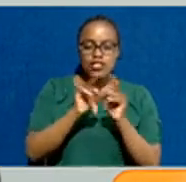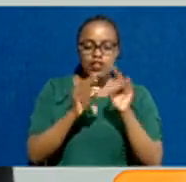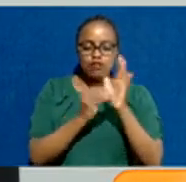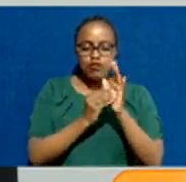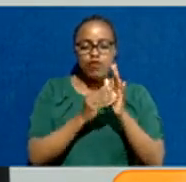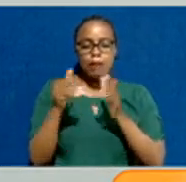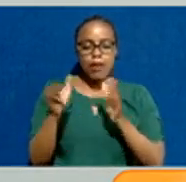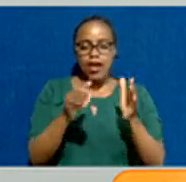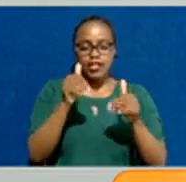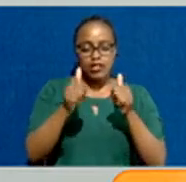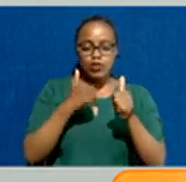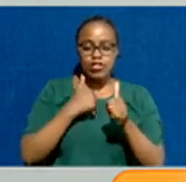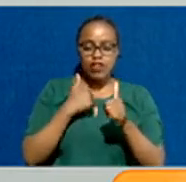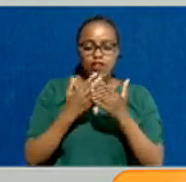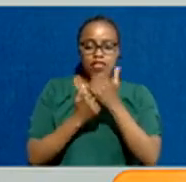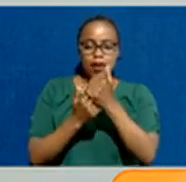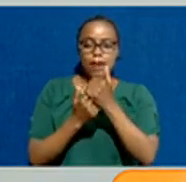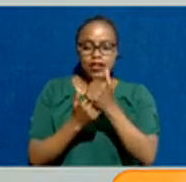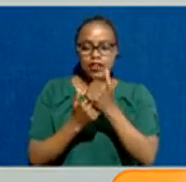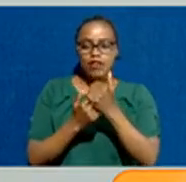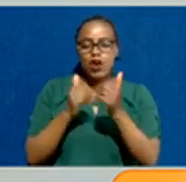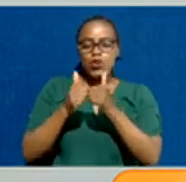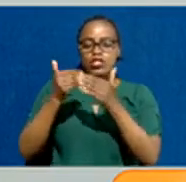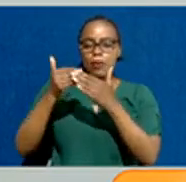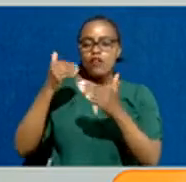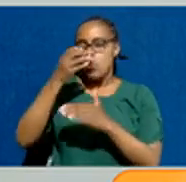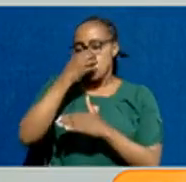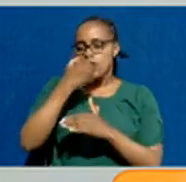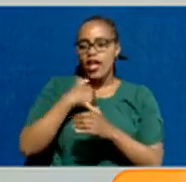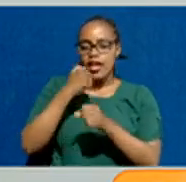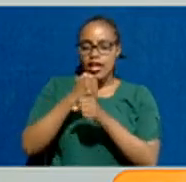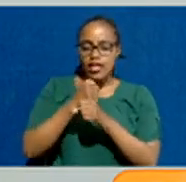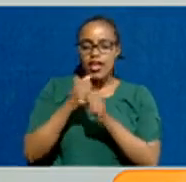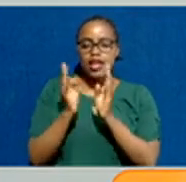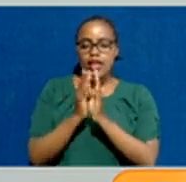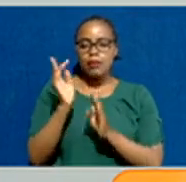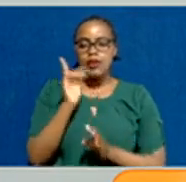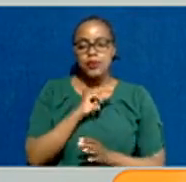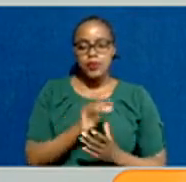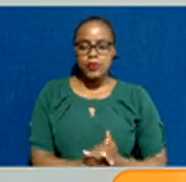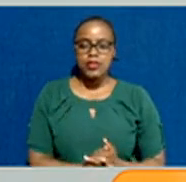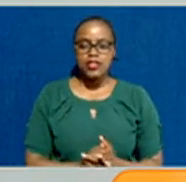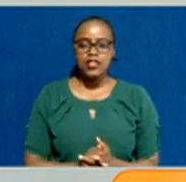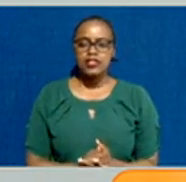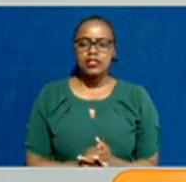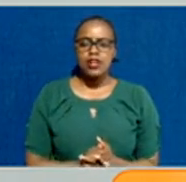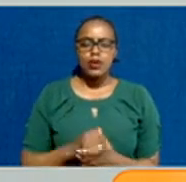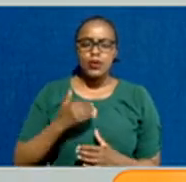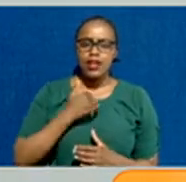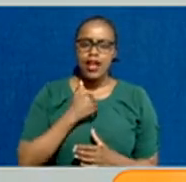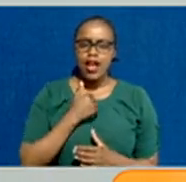scoring mechanism proposed by President William Ruto earlier in the week. And also unhinging